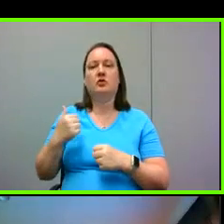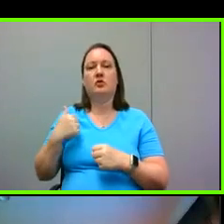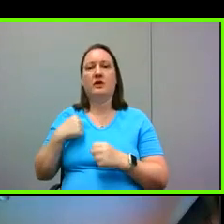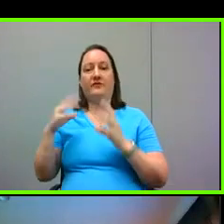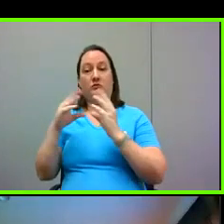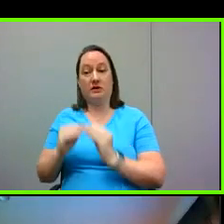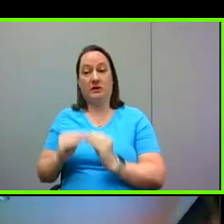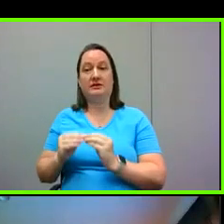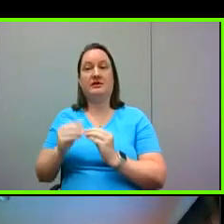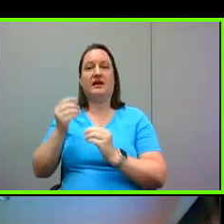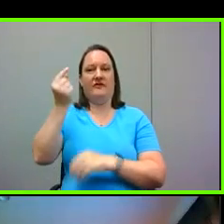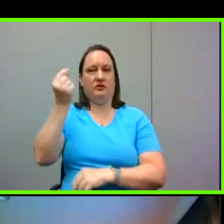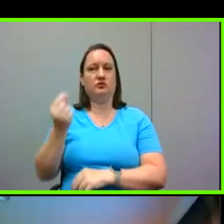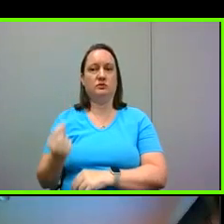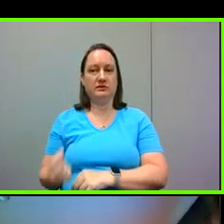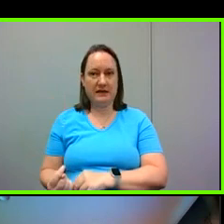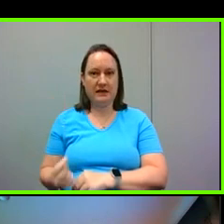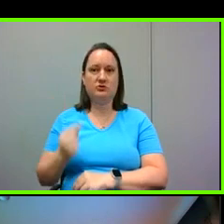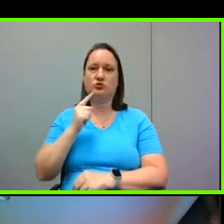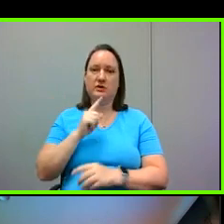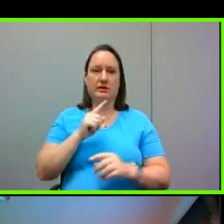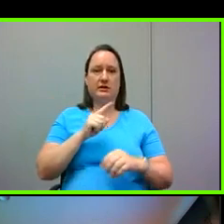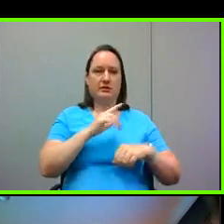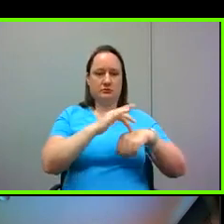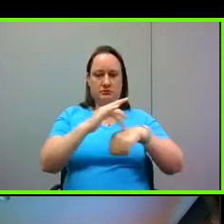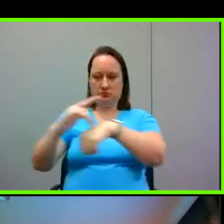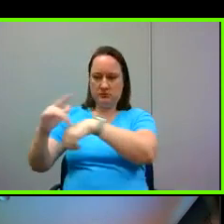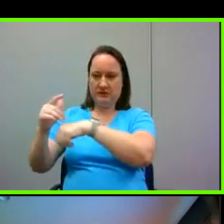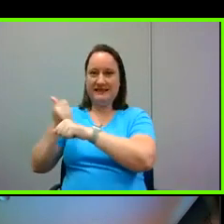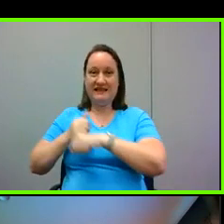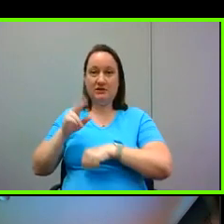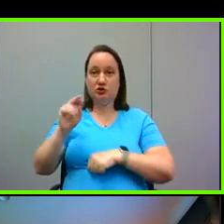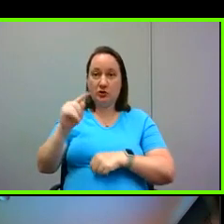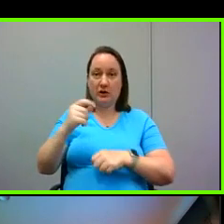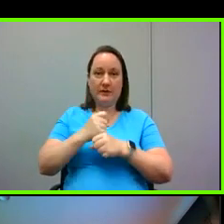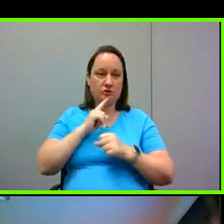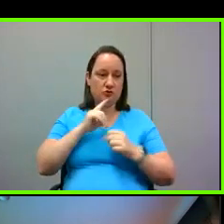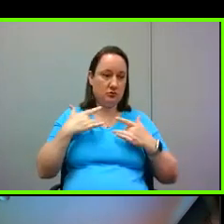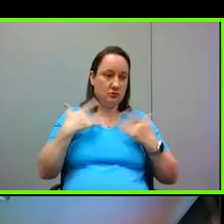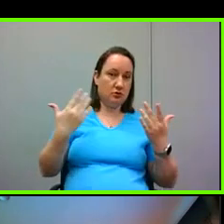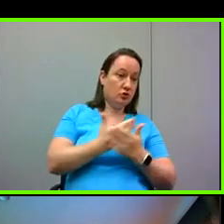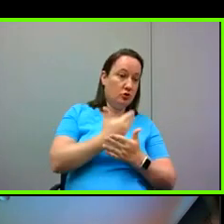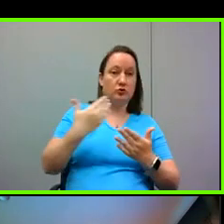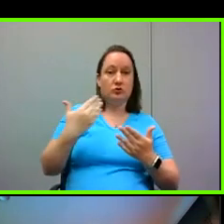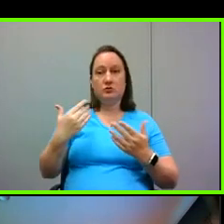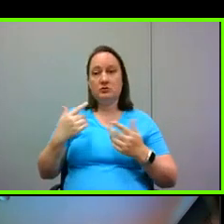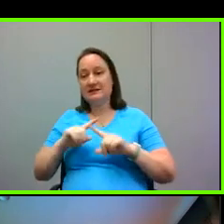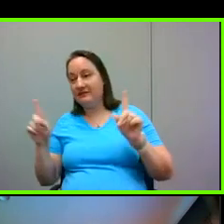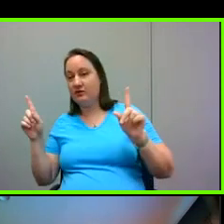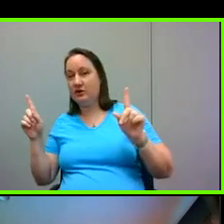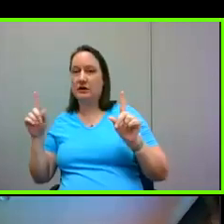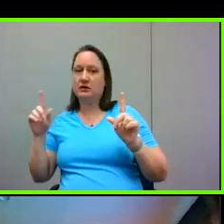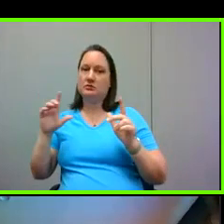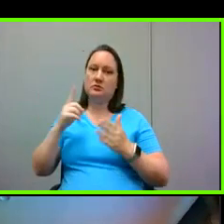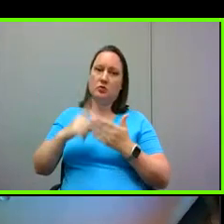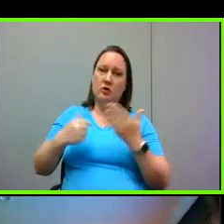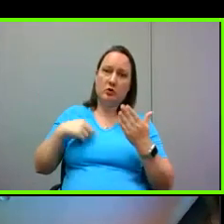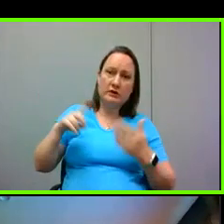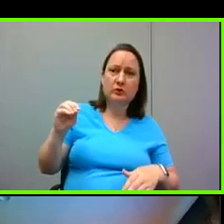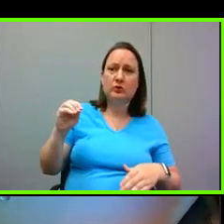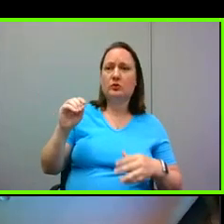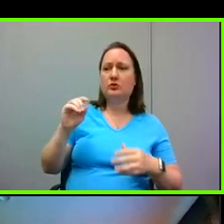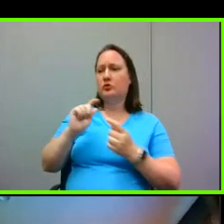go through our different units to find out what's new, what's different, what do we have to do, what do we have to